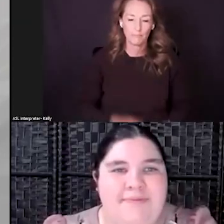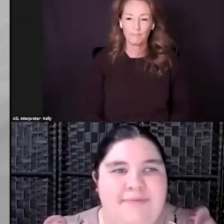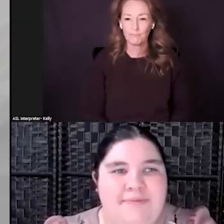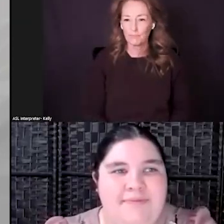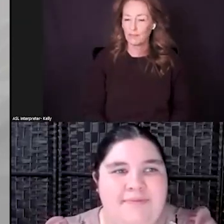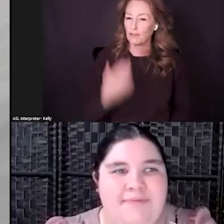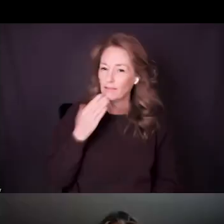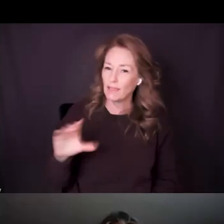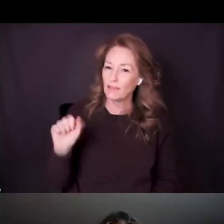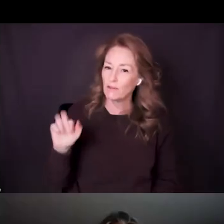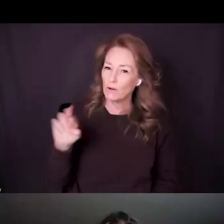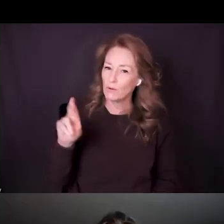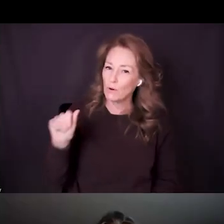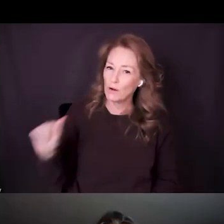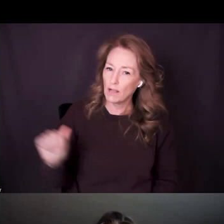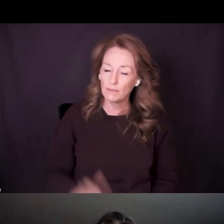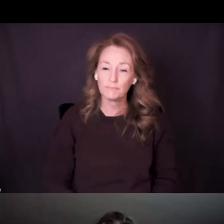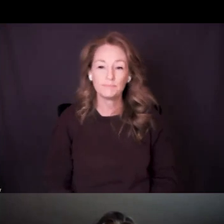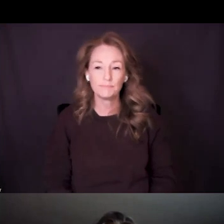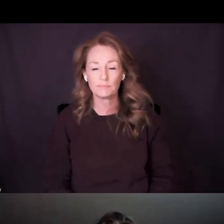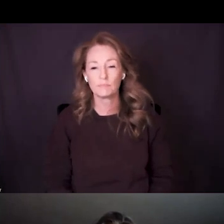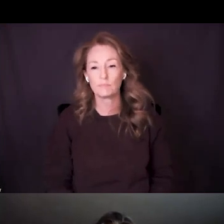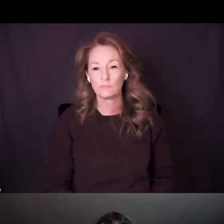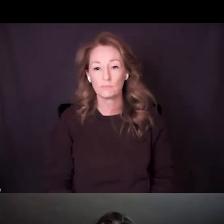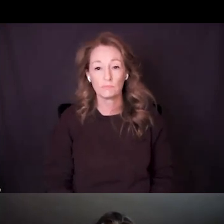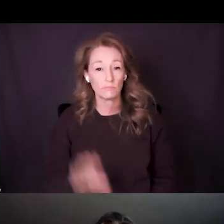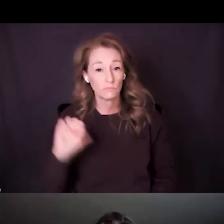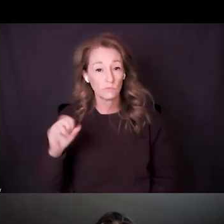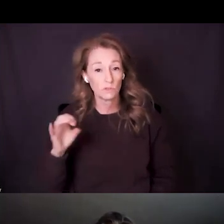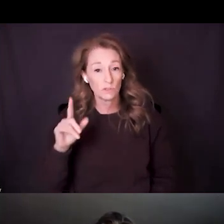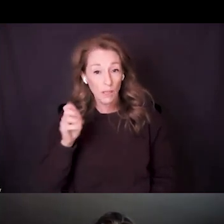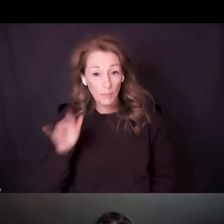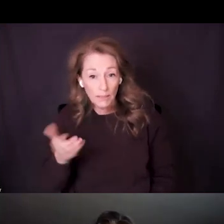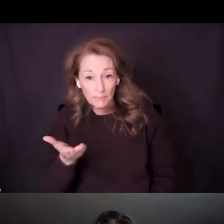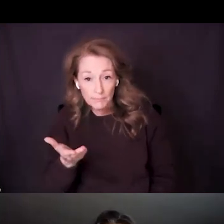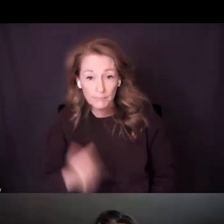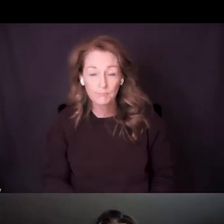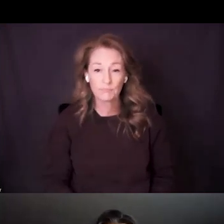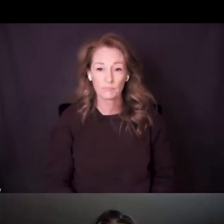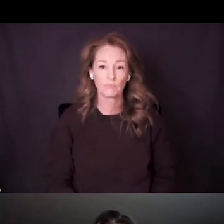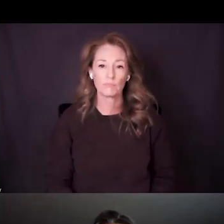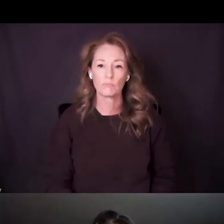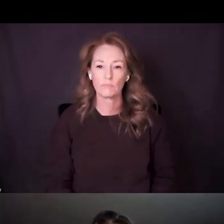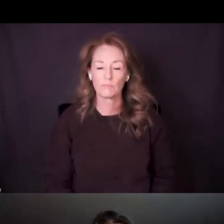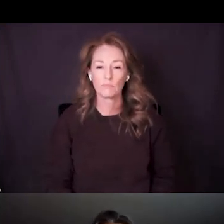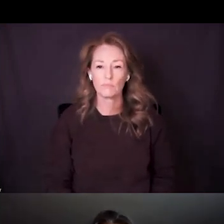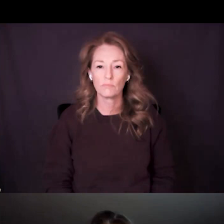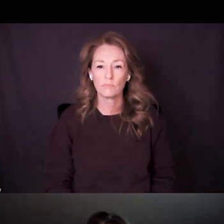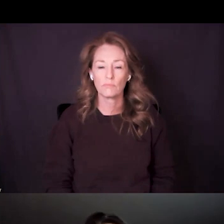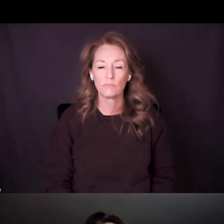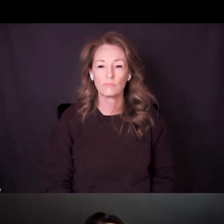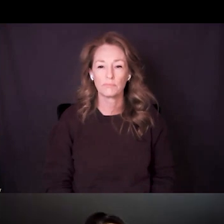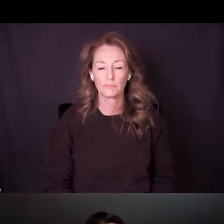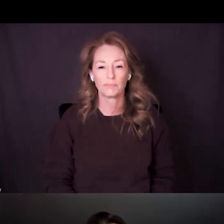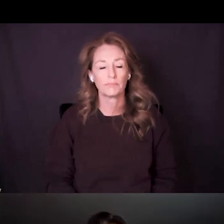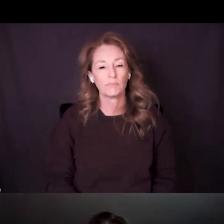that. I'm going to ask some quick comments from Shelby, please. It is always a